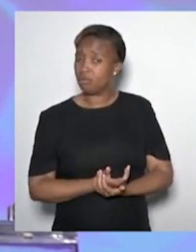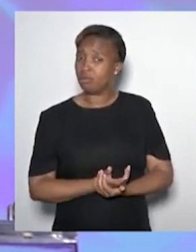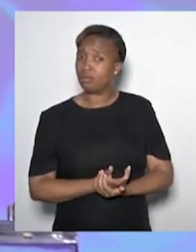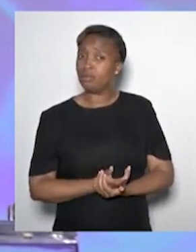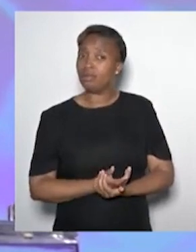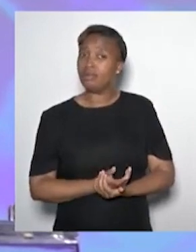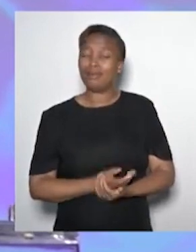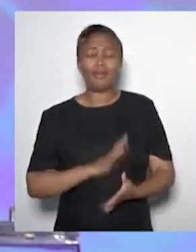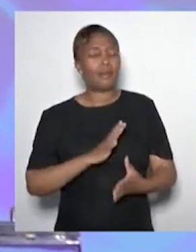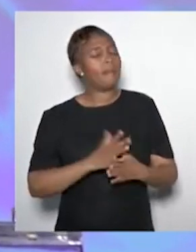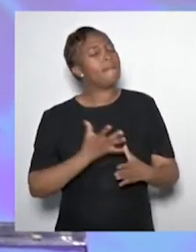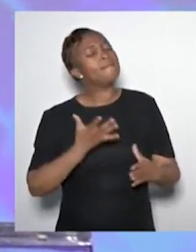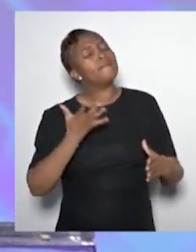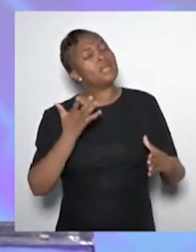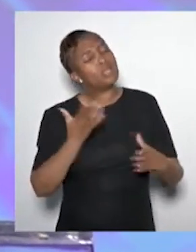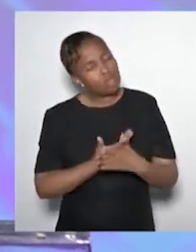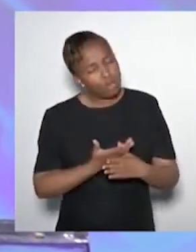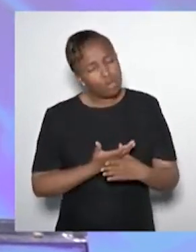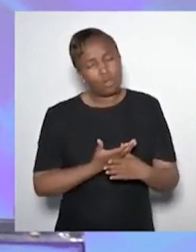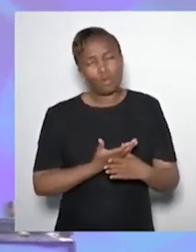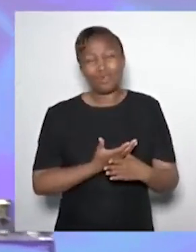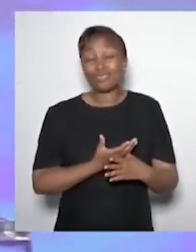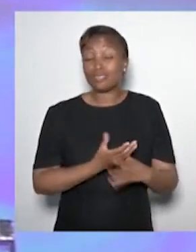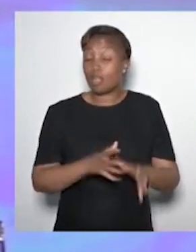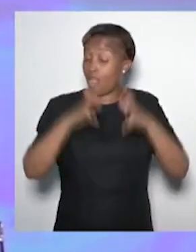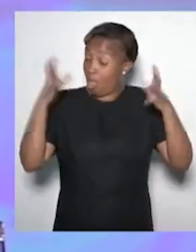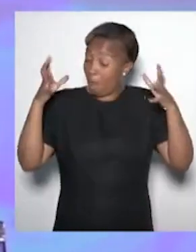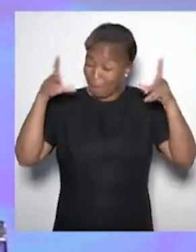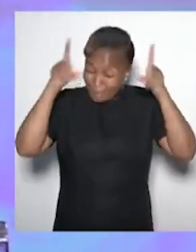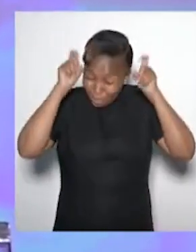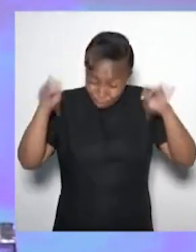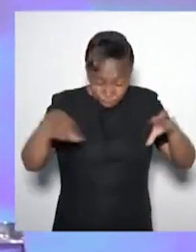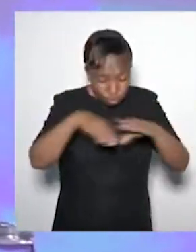It is because big demons cast out small demons.